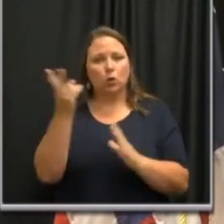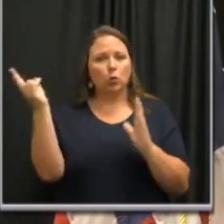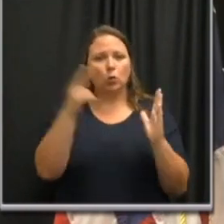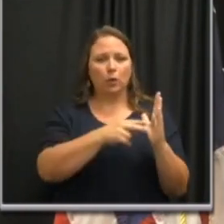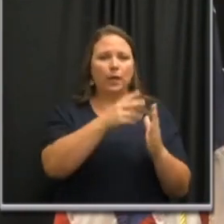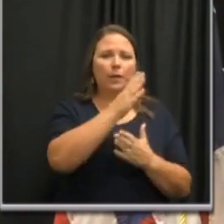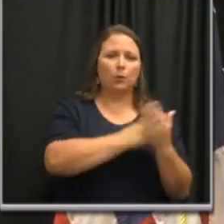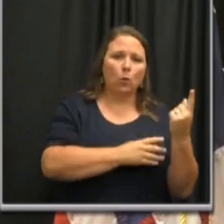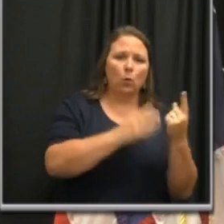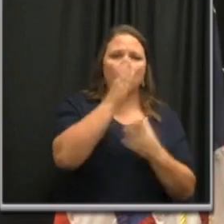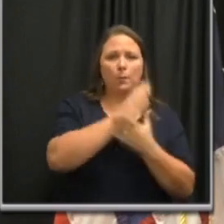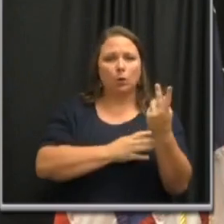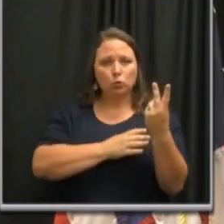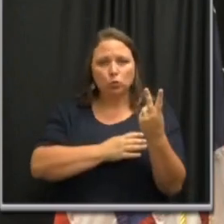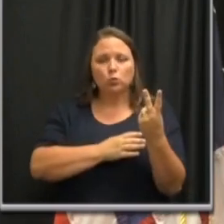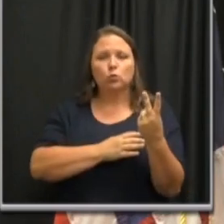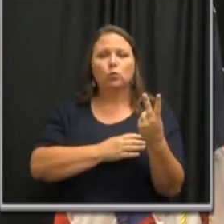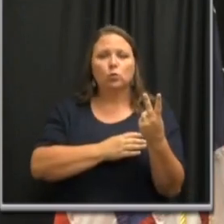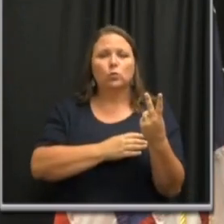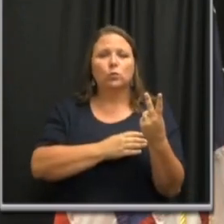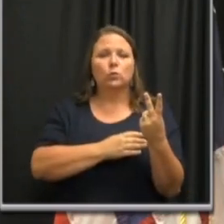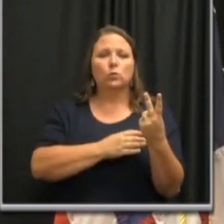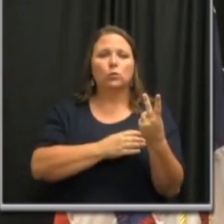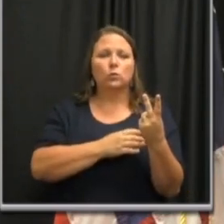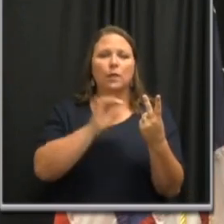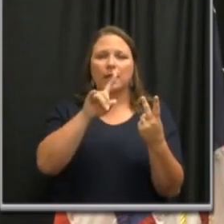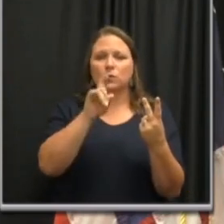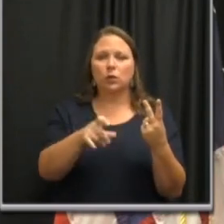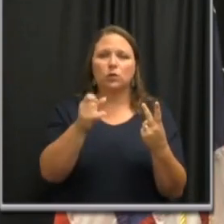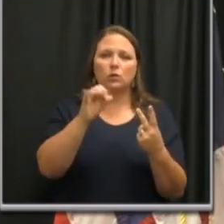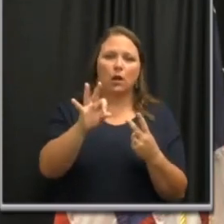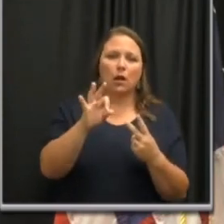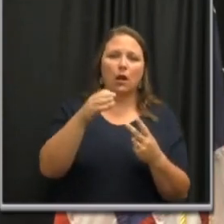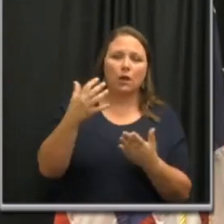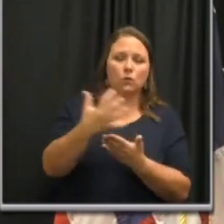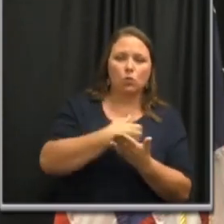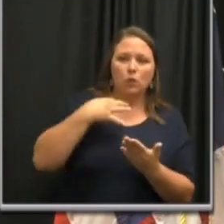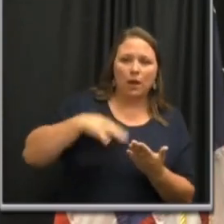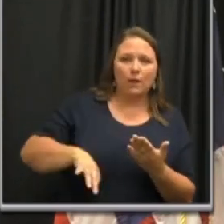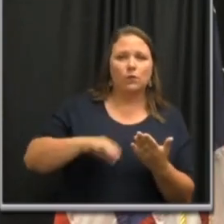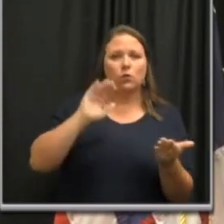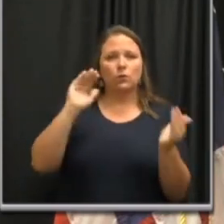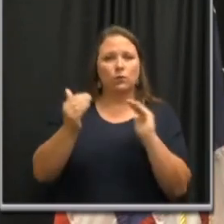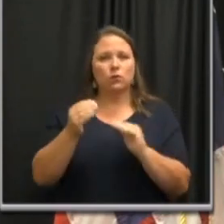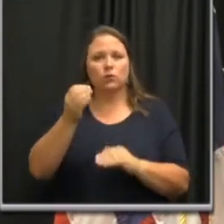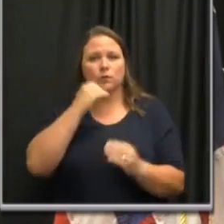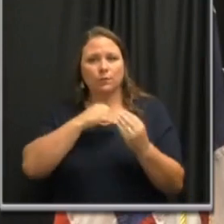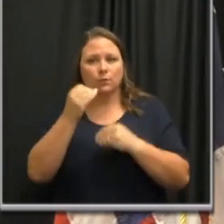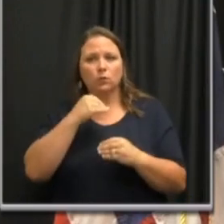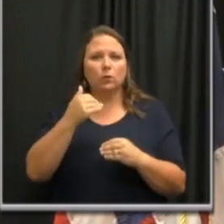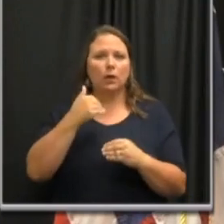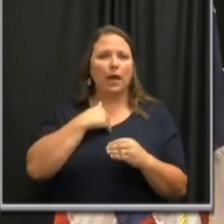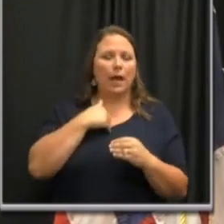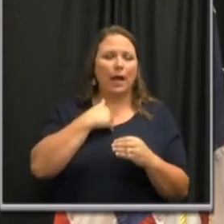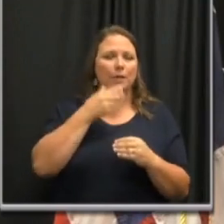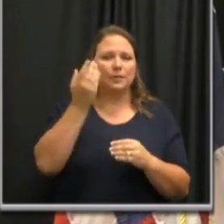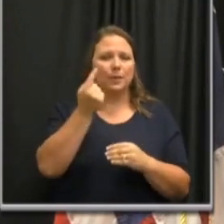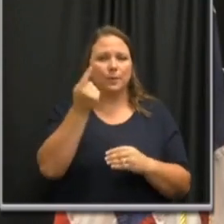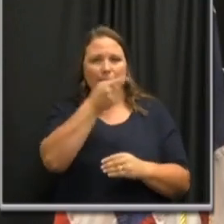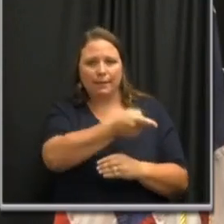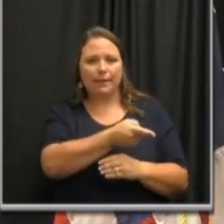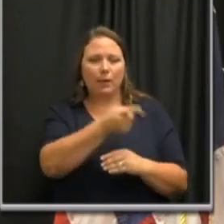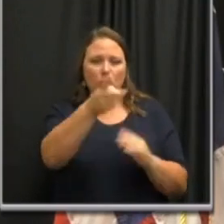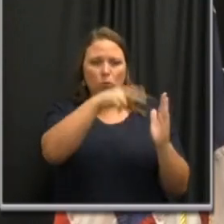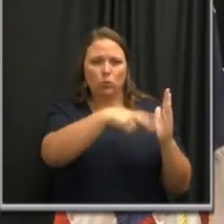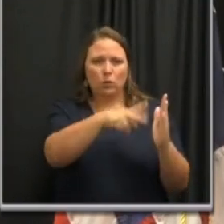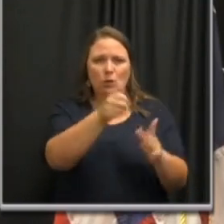and 2 about what, it's a question of revenue versus food, and there's a nuance there. But